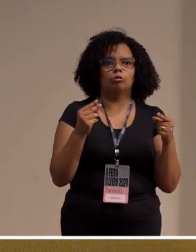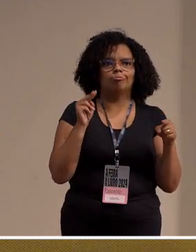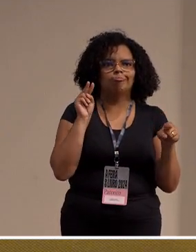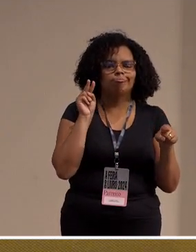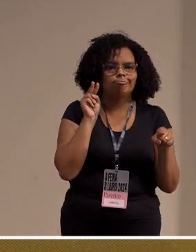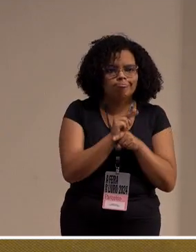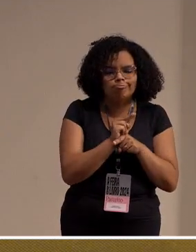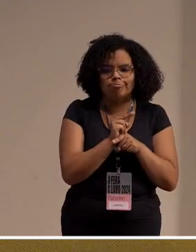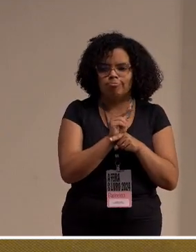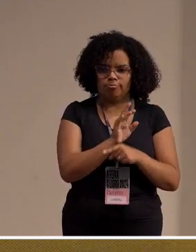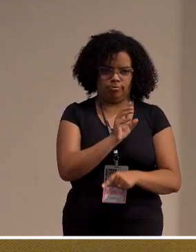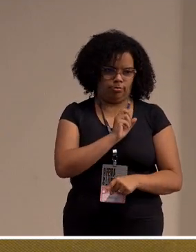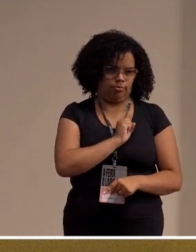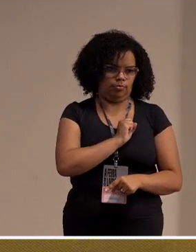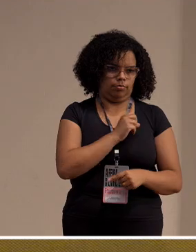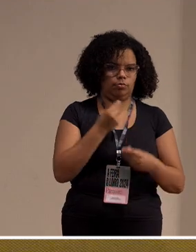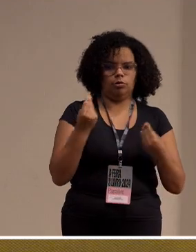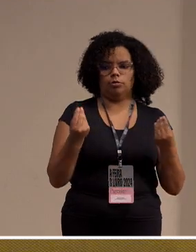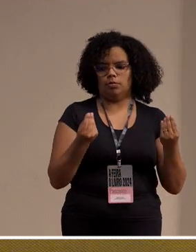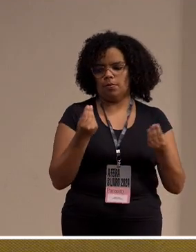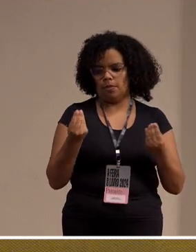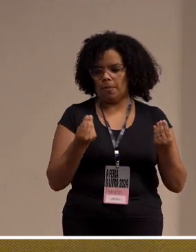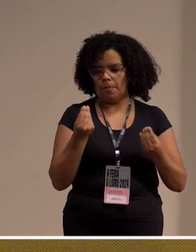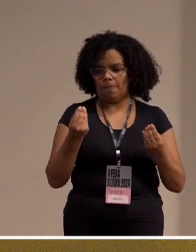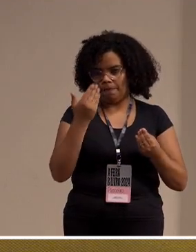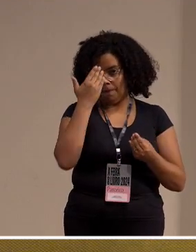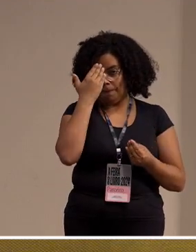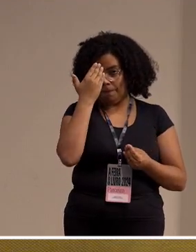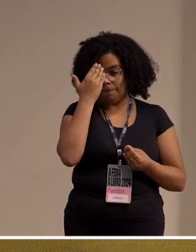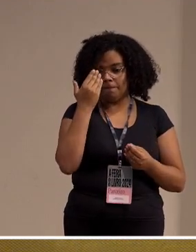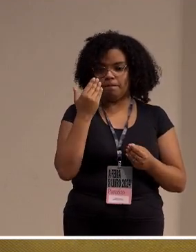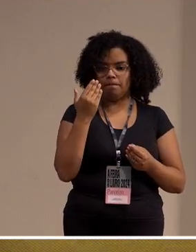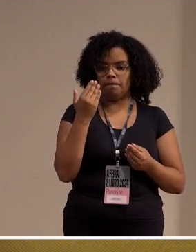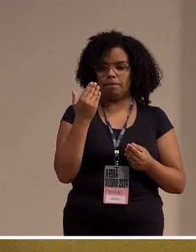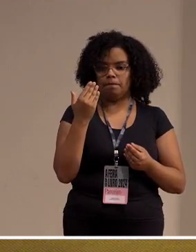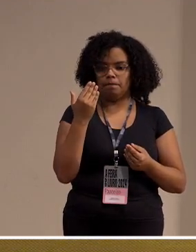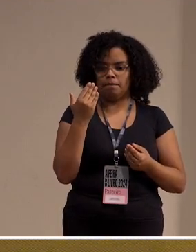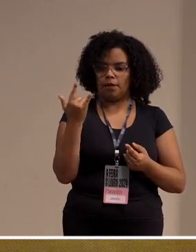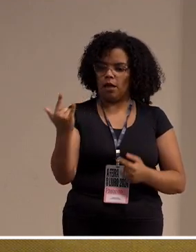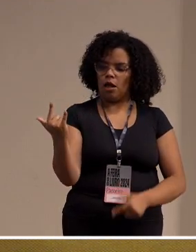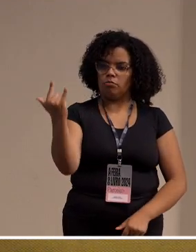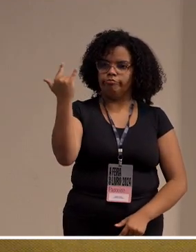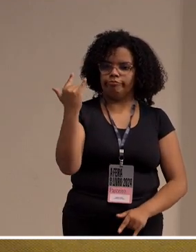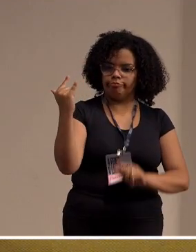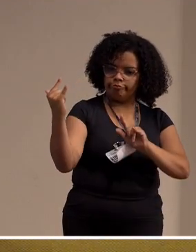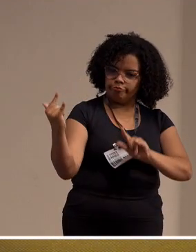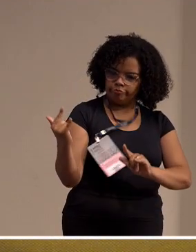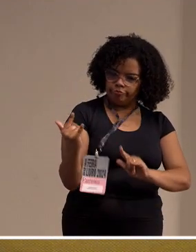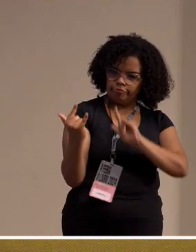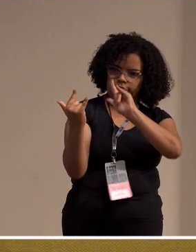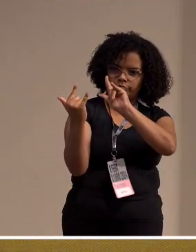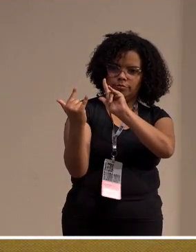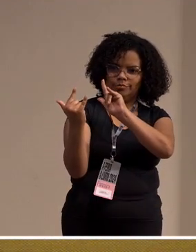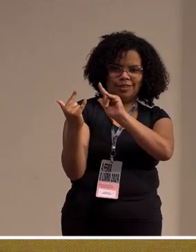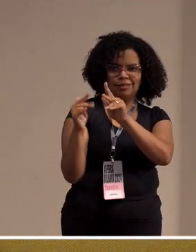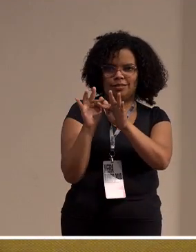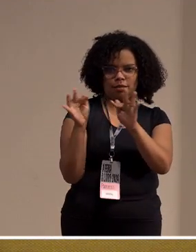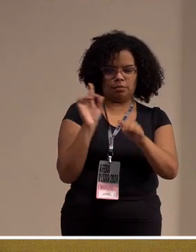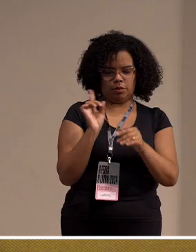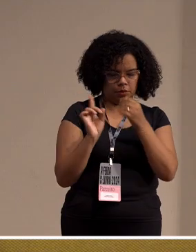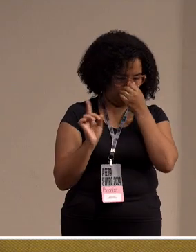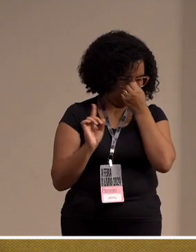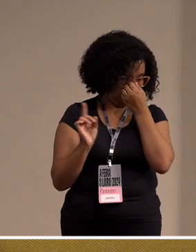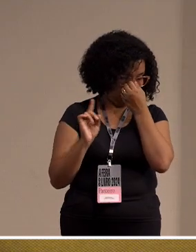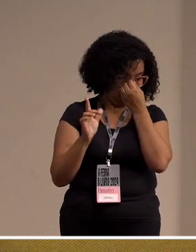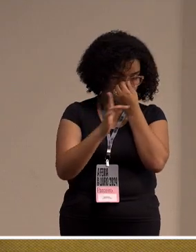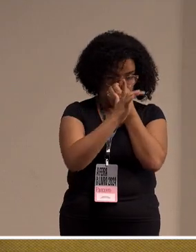love you back. It's not that simple, right? There's so much more going on because of these enslaved people were bred like livestock,